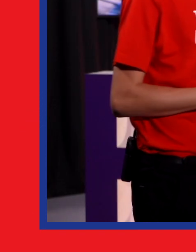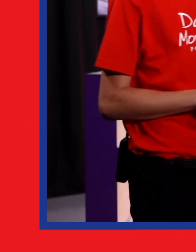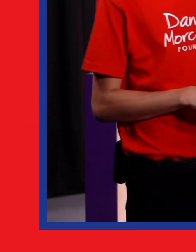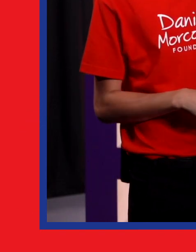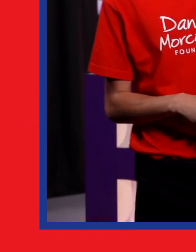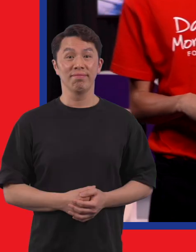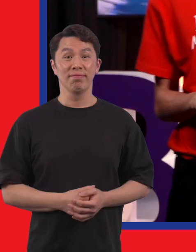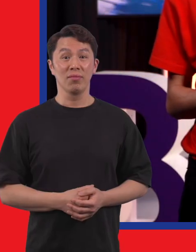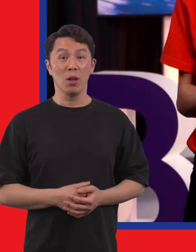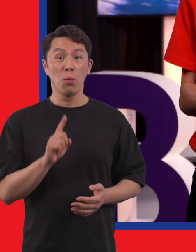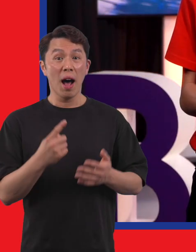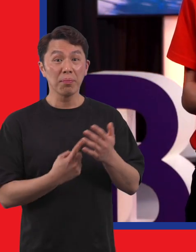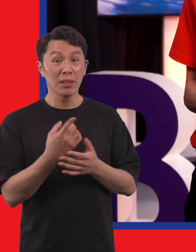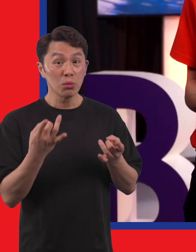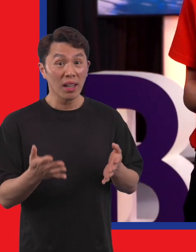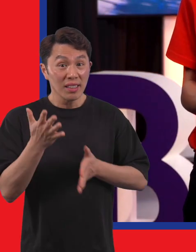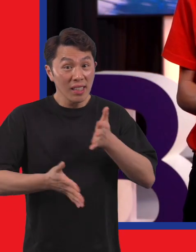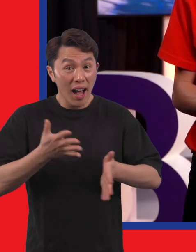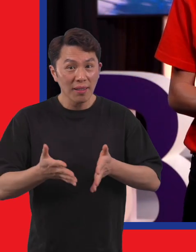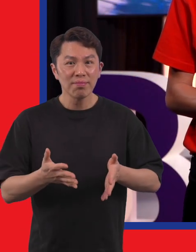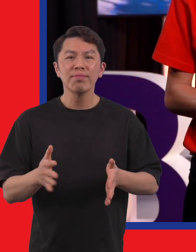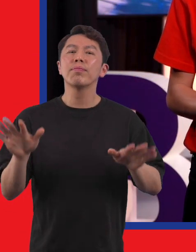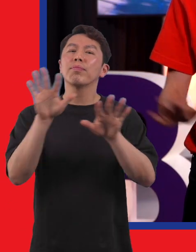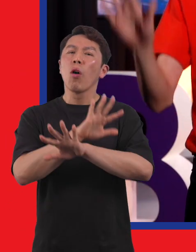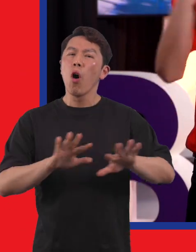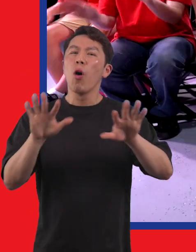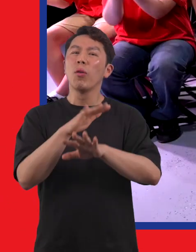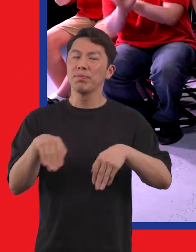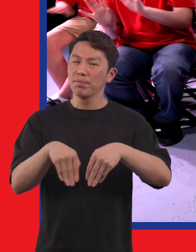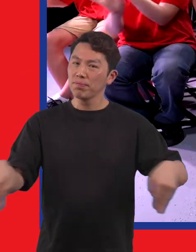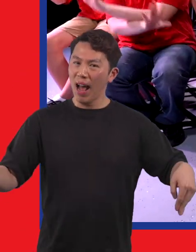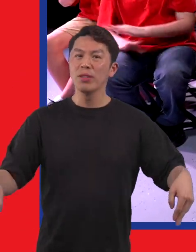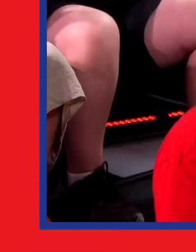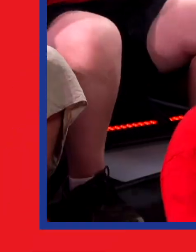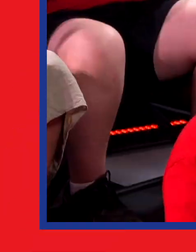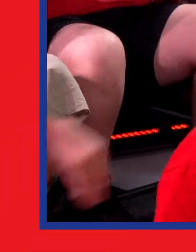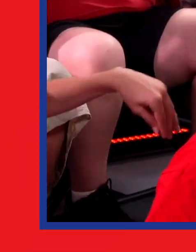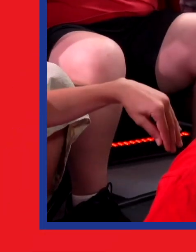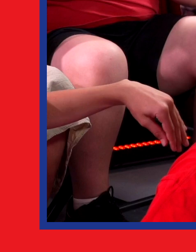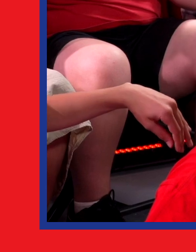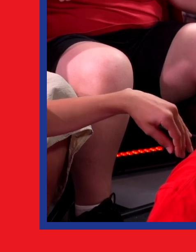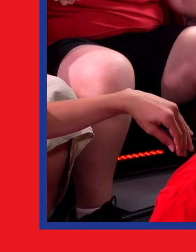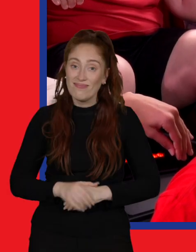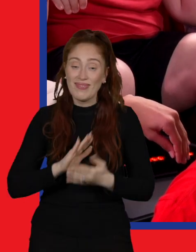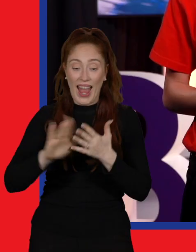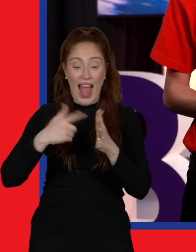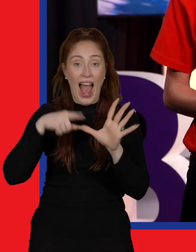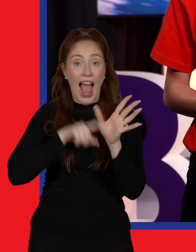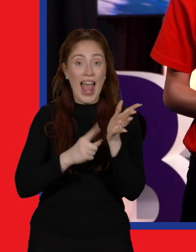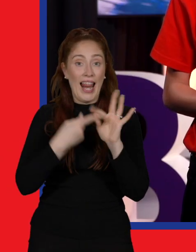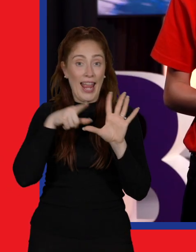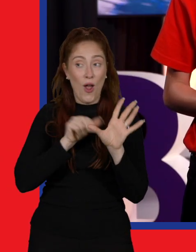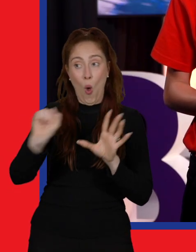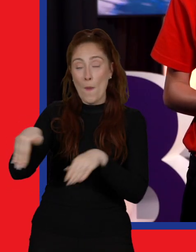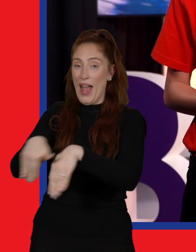I think we all know what happened here, don't we? All together. Blurred boundaries.